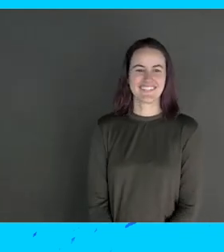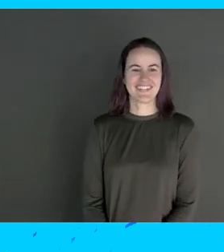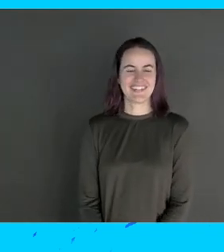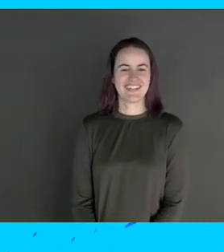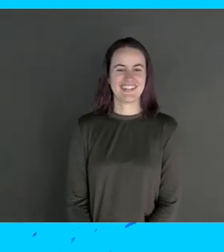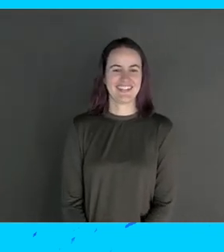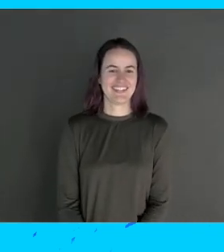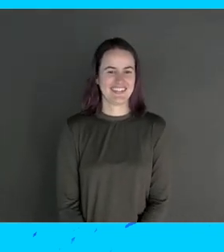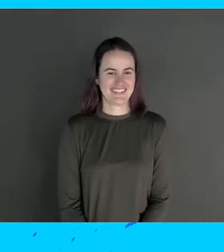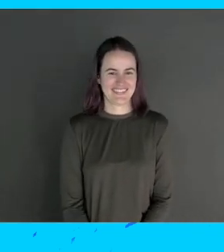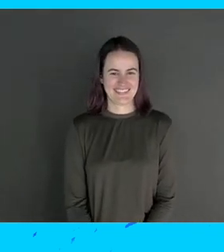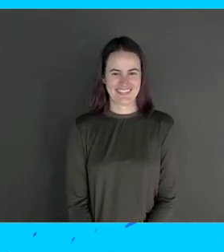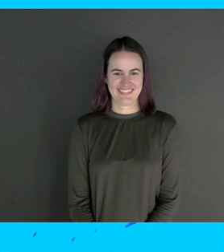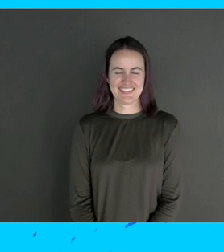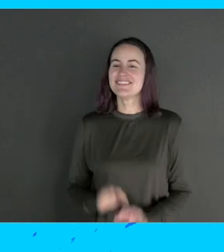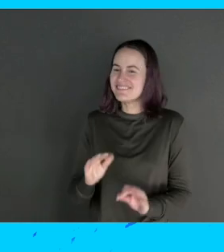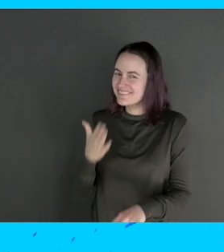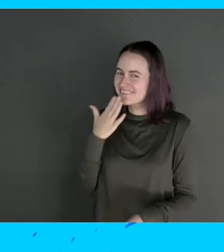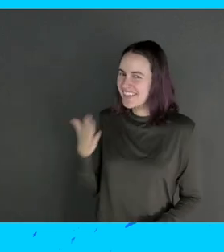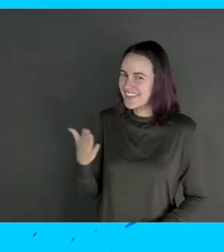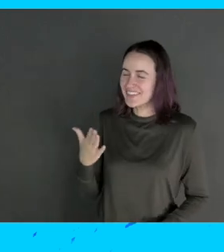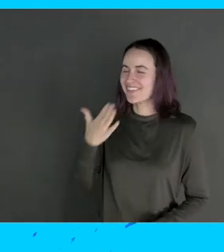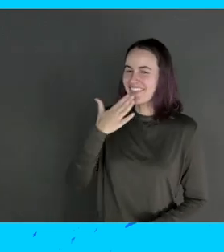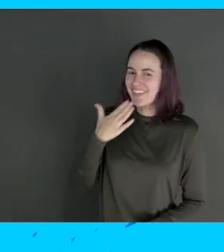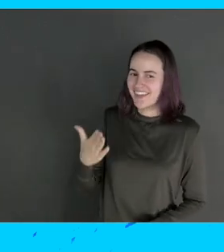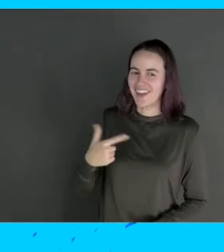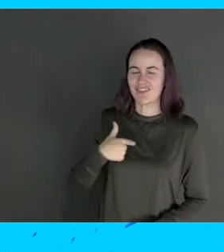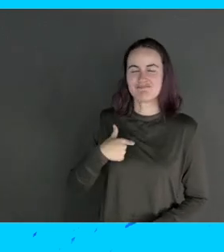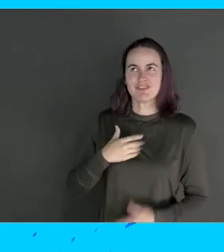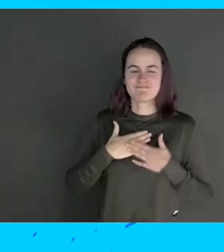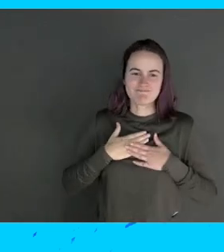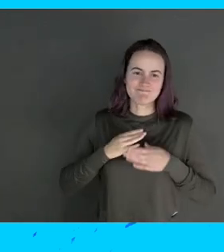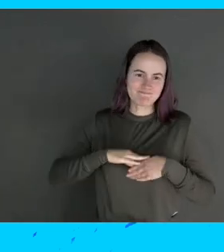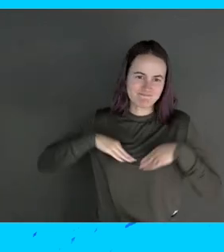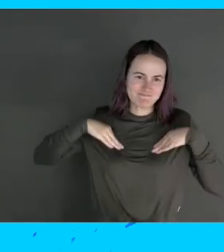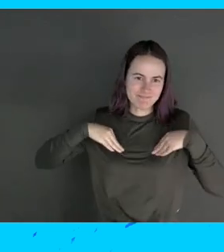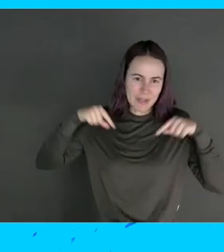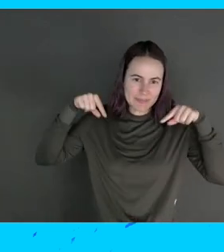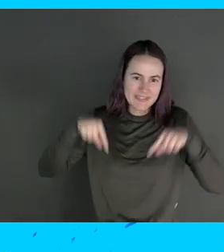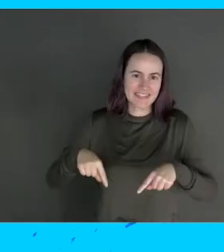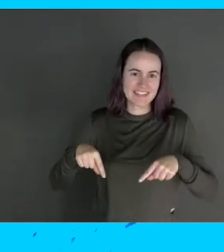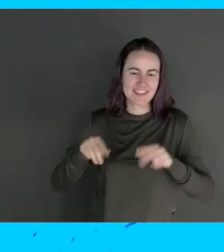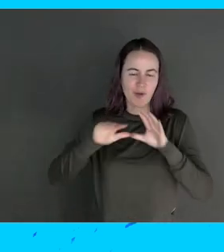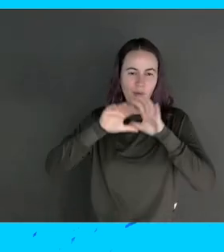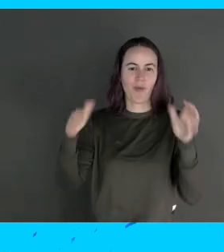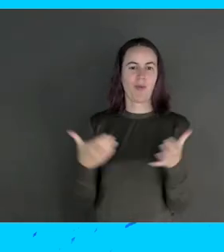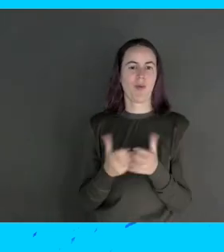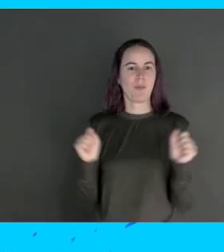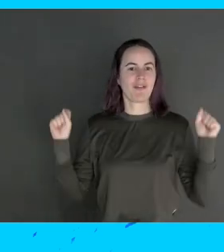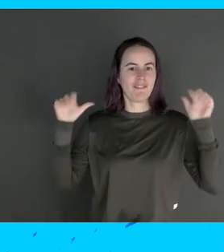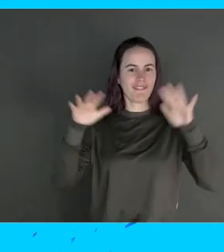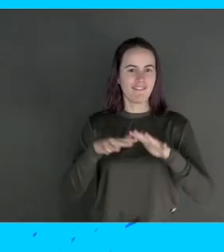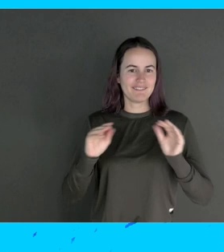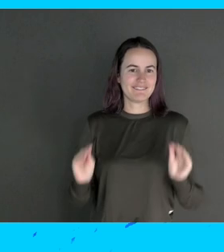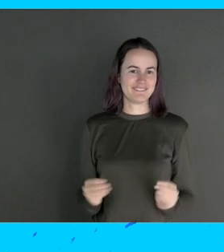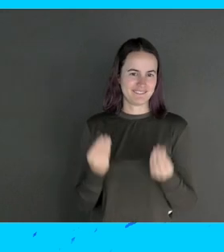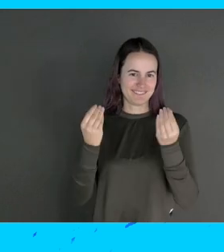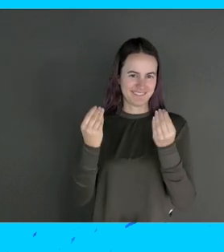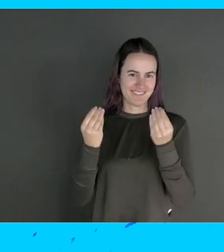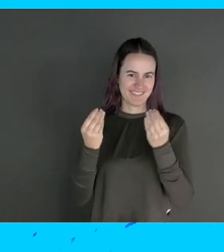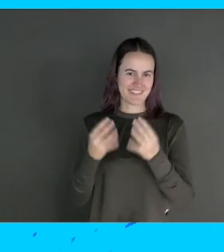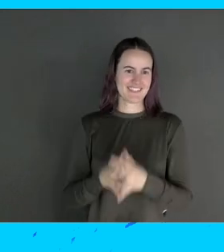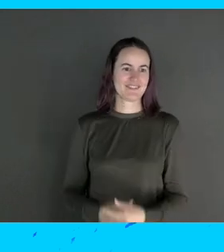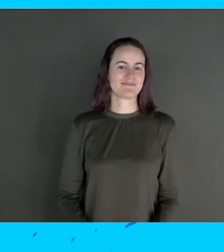Welcome, Melina. Thank you. Thank you so much. I'm really glad to be here at the Global Forum for Adolescents. Just like